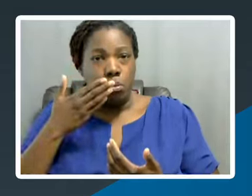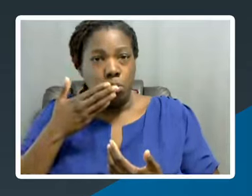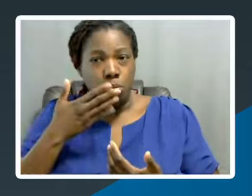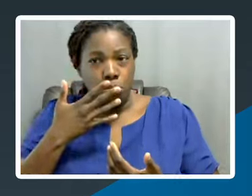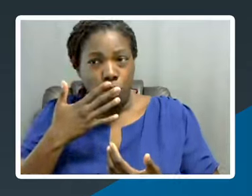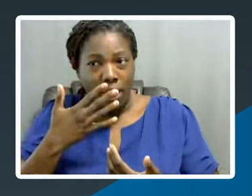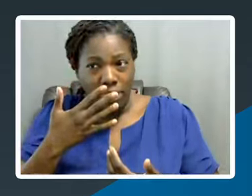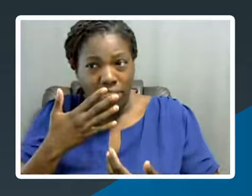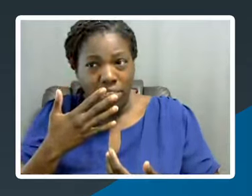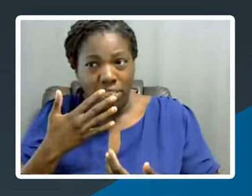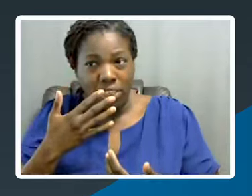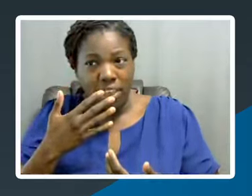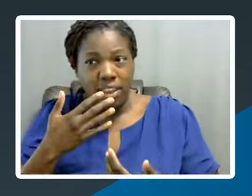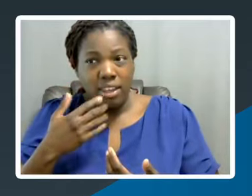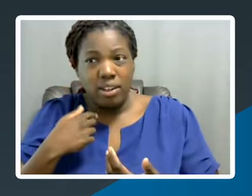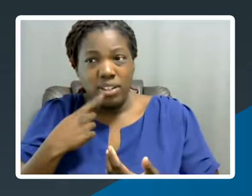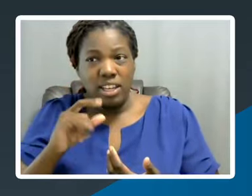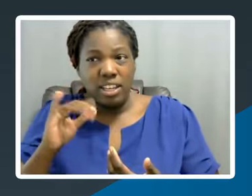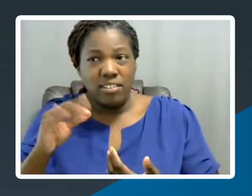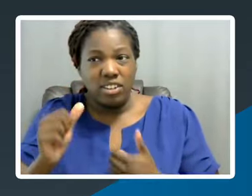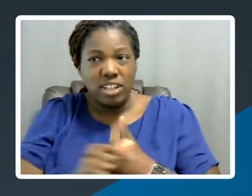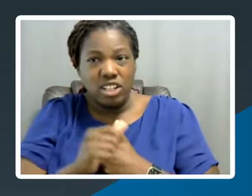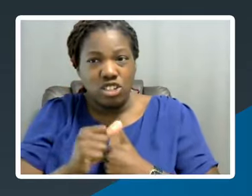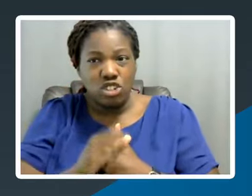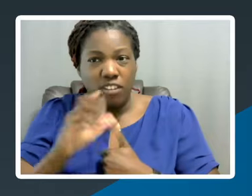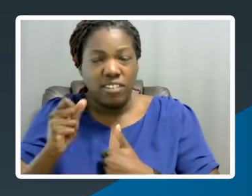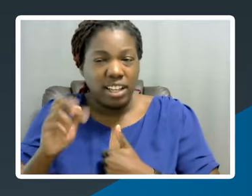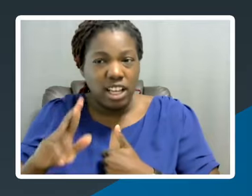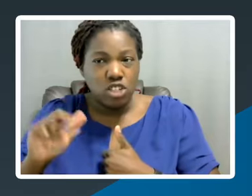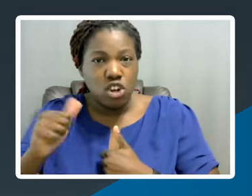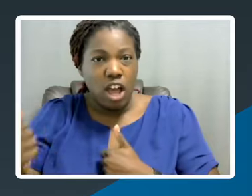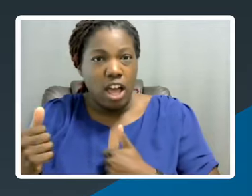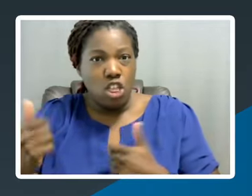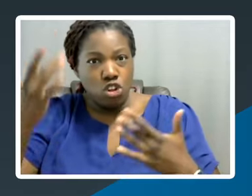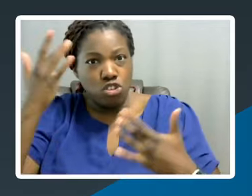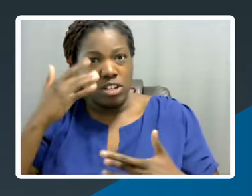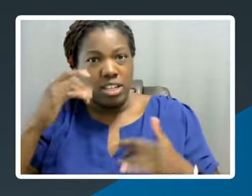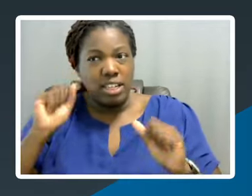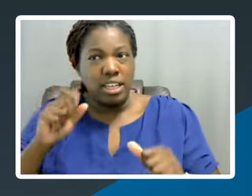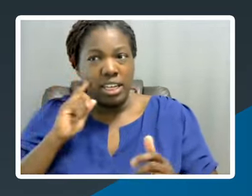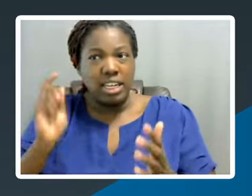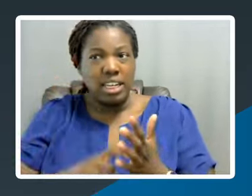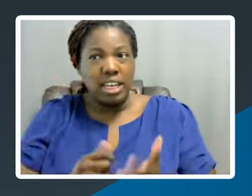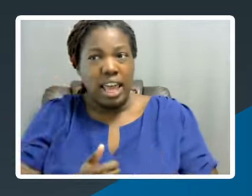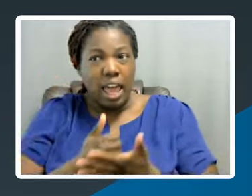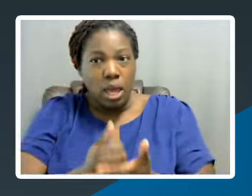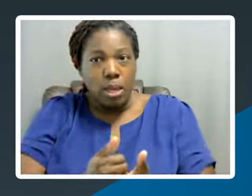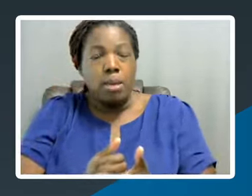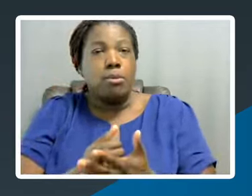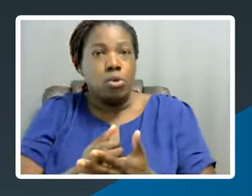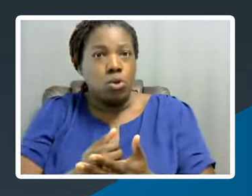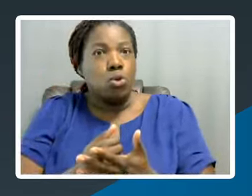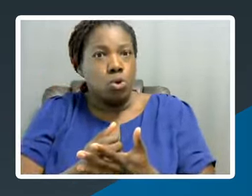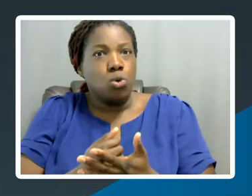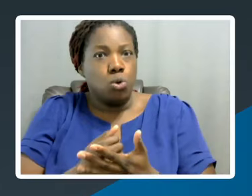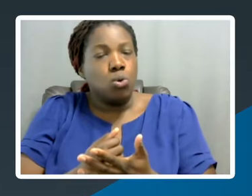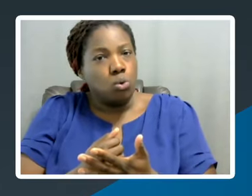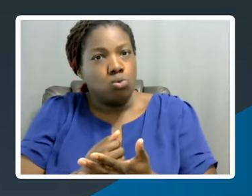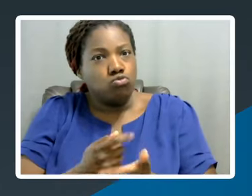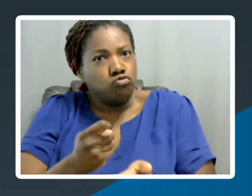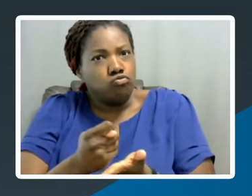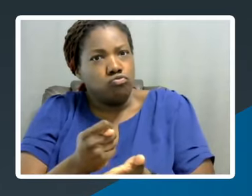are dangers that you have of cancer or other diseases, and can detect them and help you treat them far earlier than